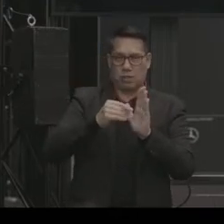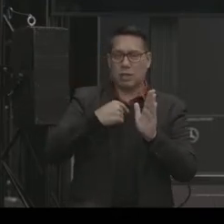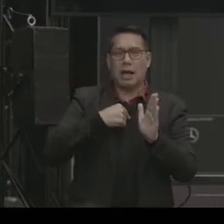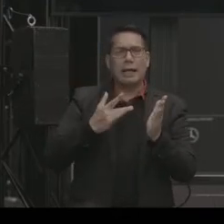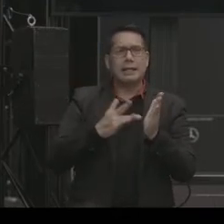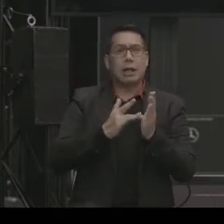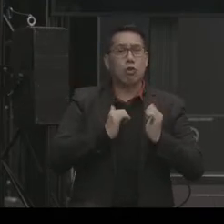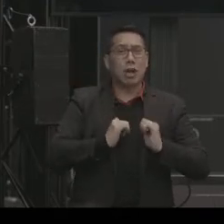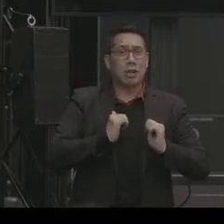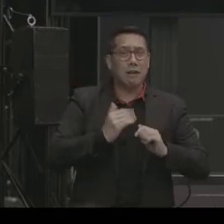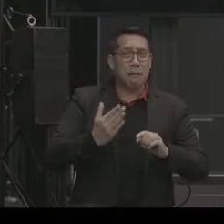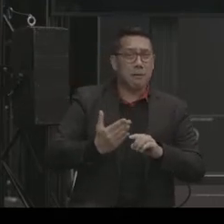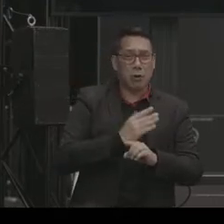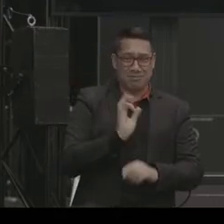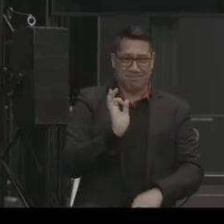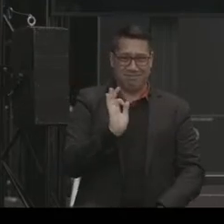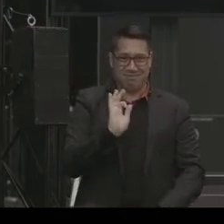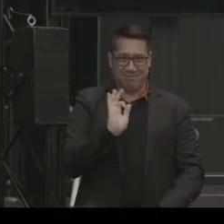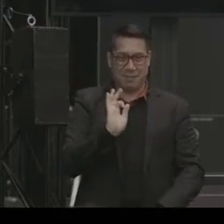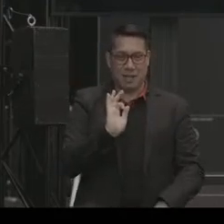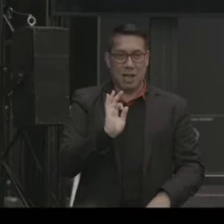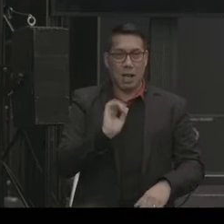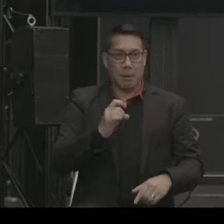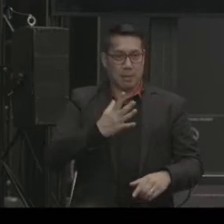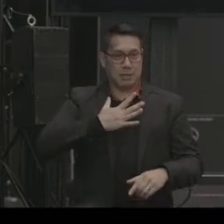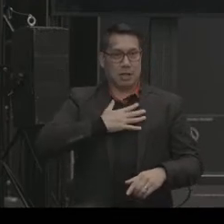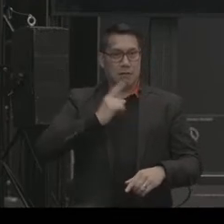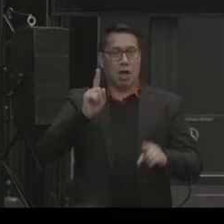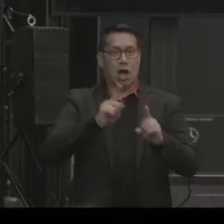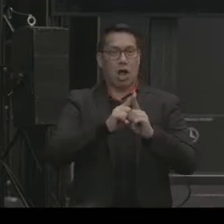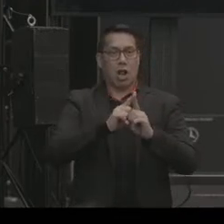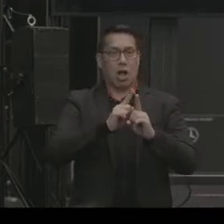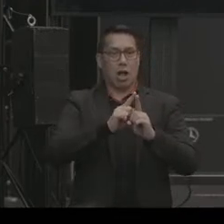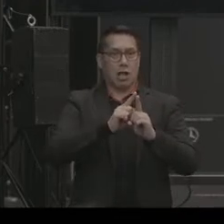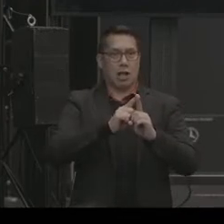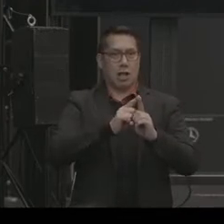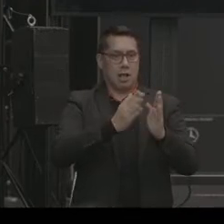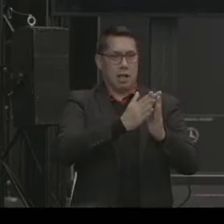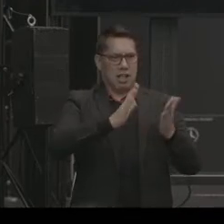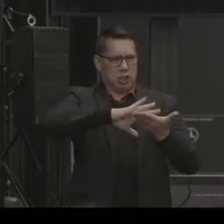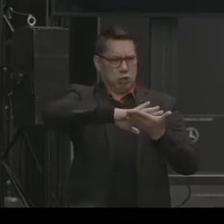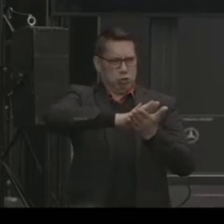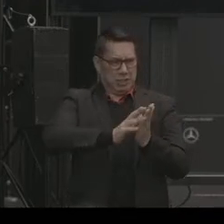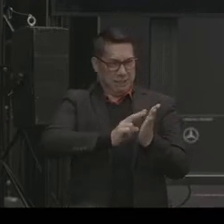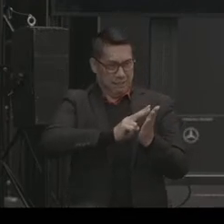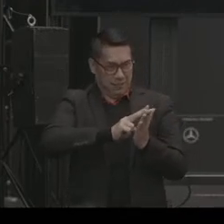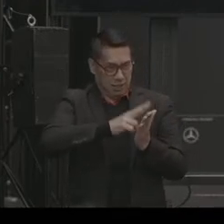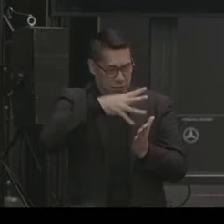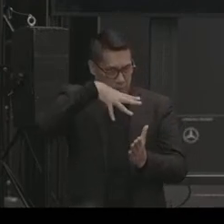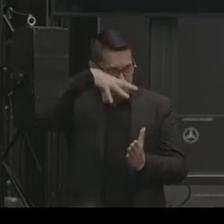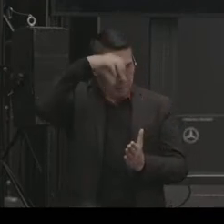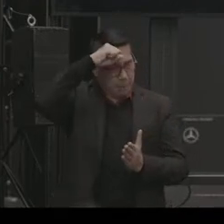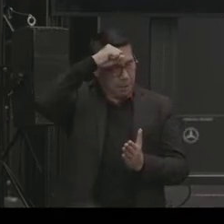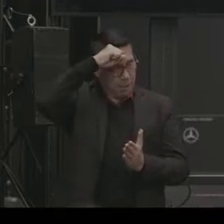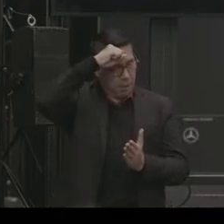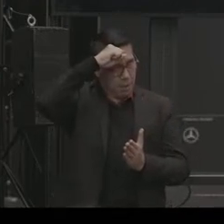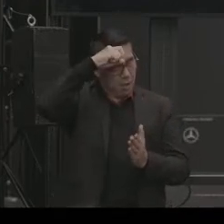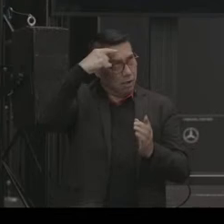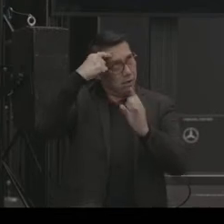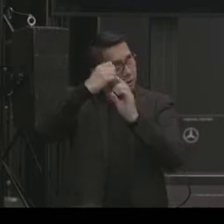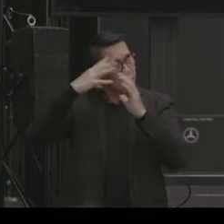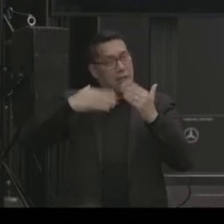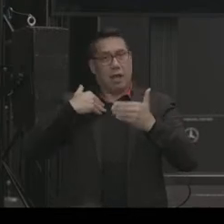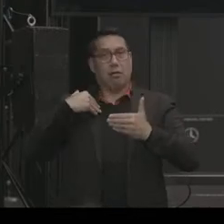do rehearsal. I memorize the moments of the squishing video as choreography in my head, and then I just do